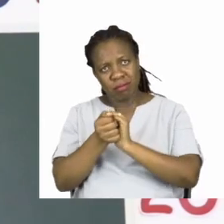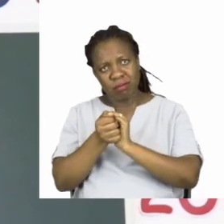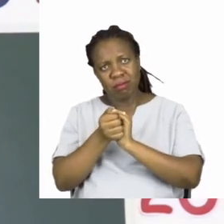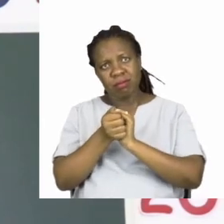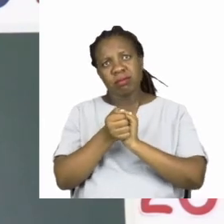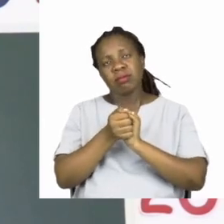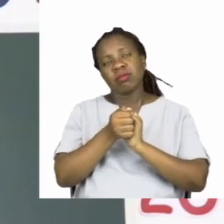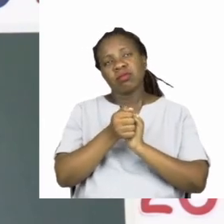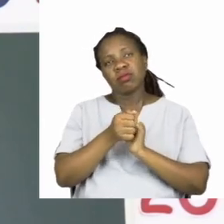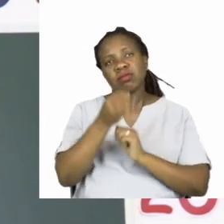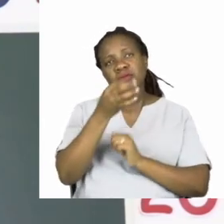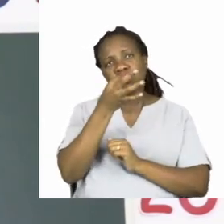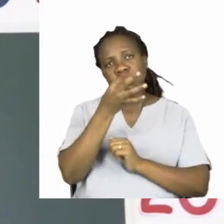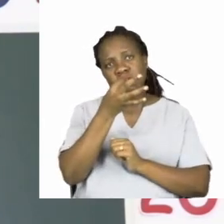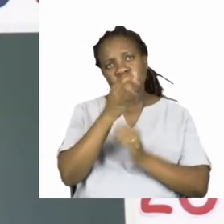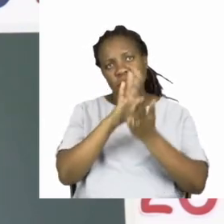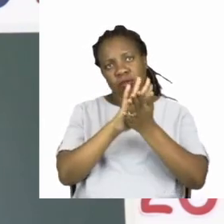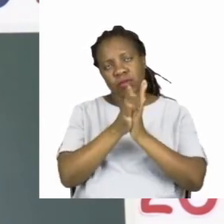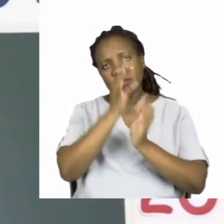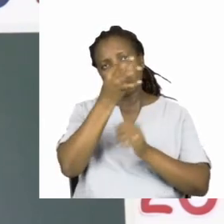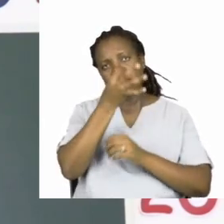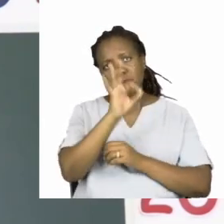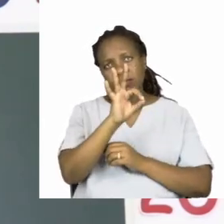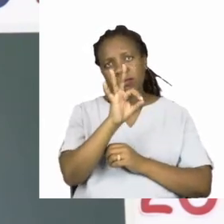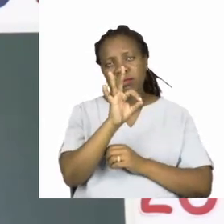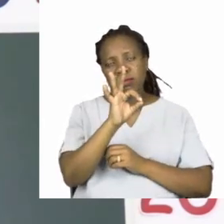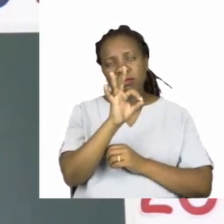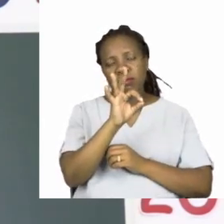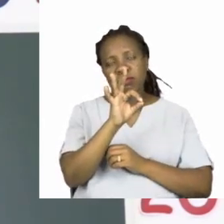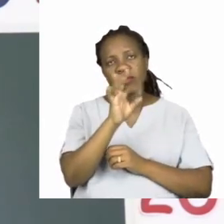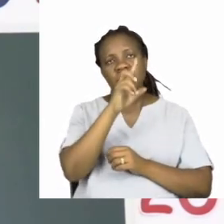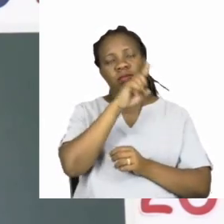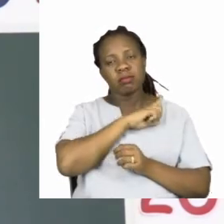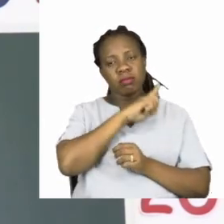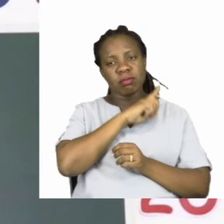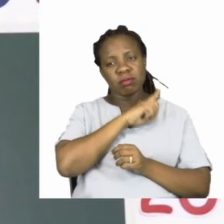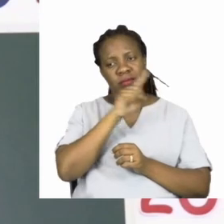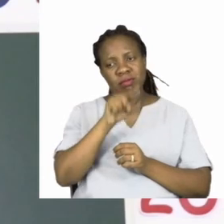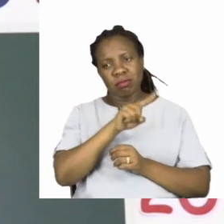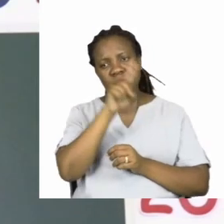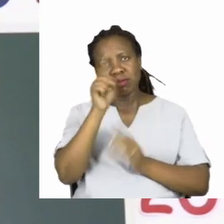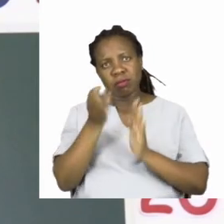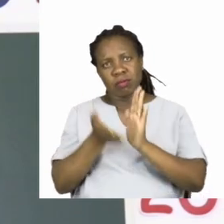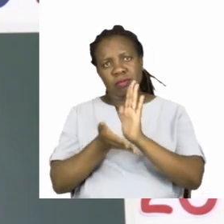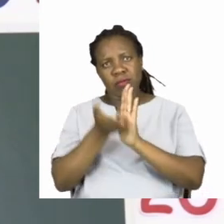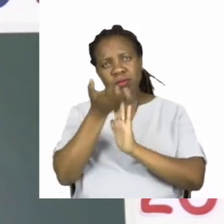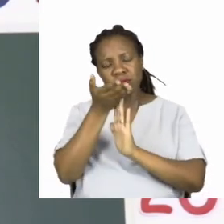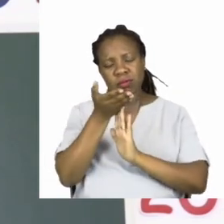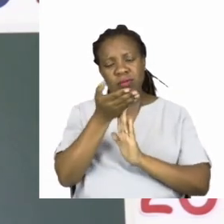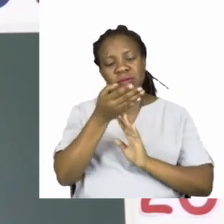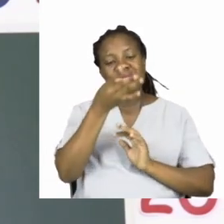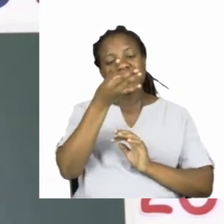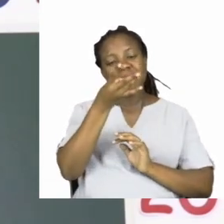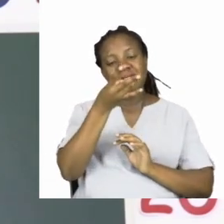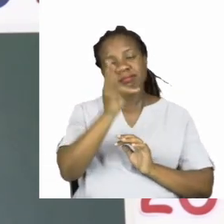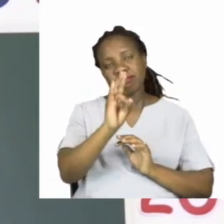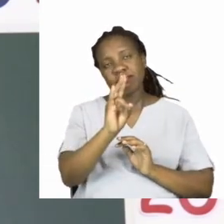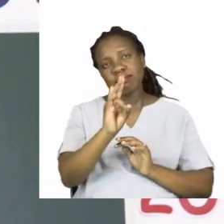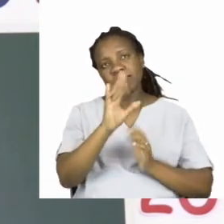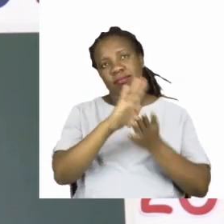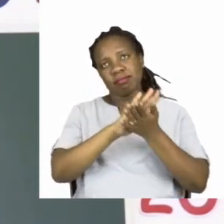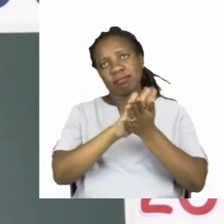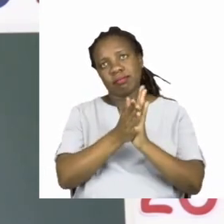9 because remember we are rounding up, and then our 7 becomes a